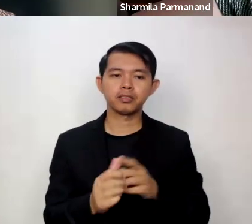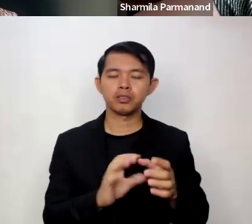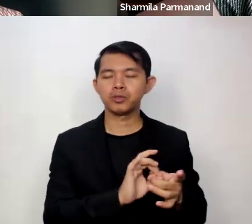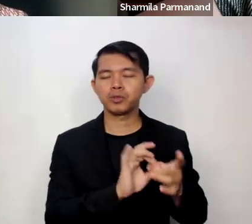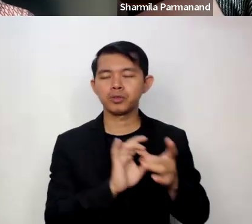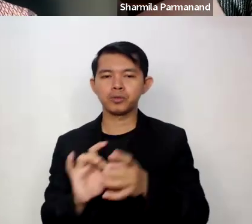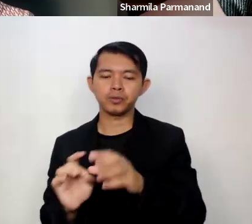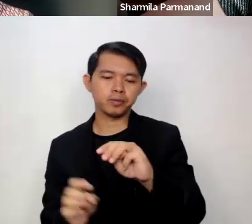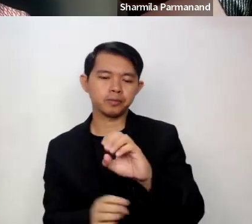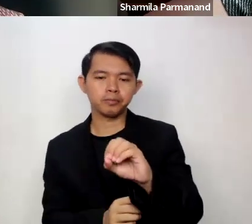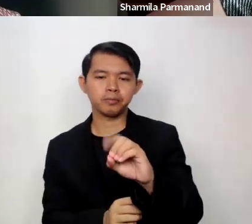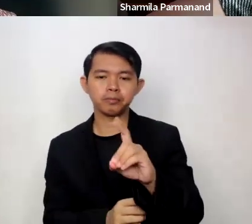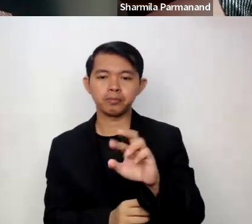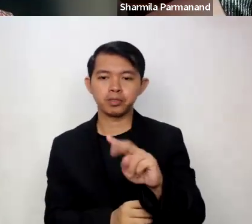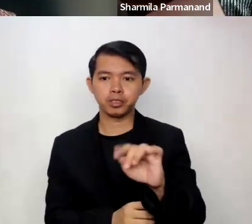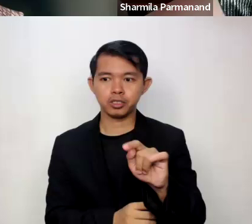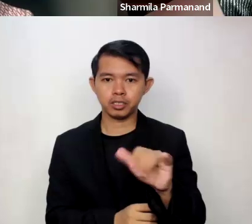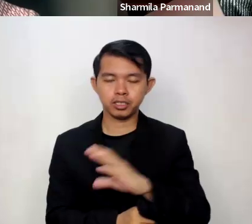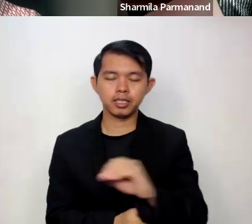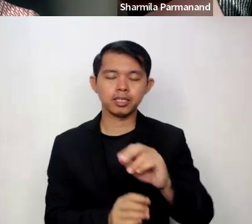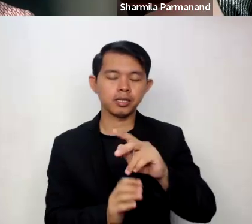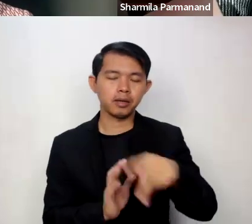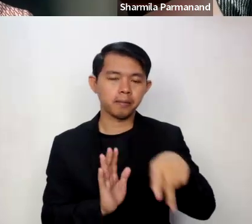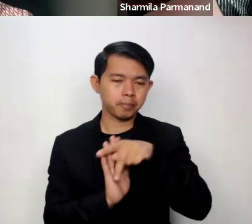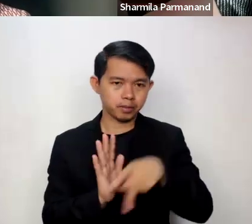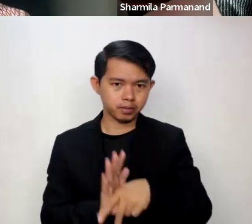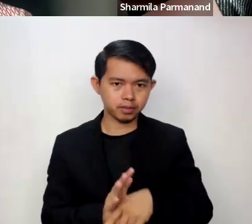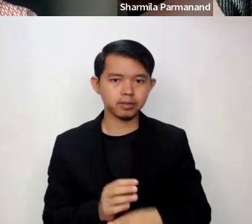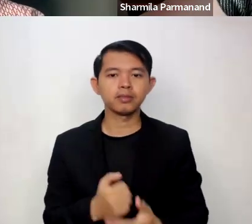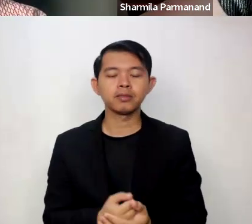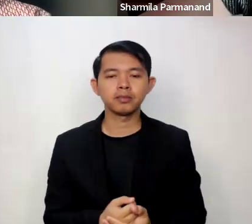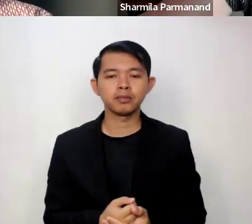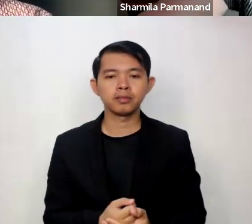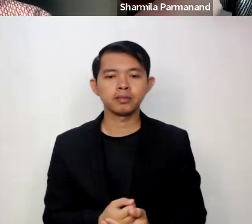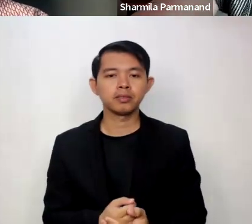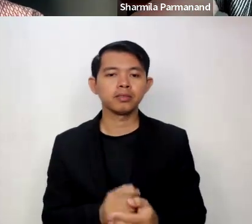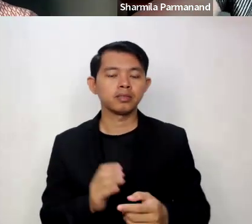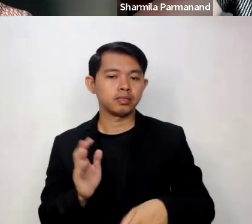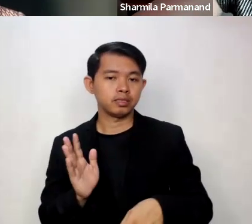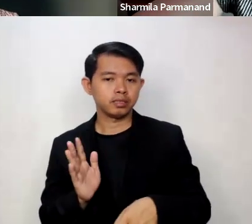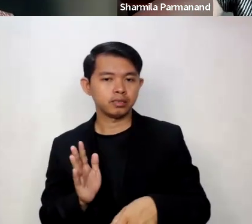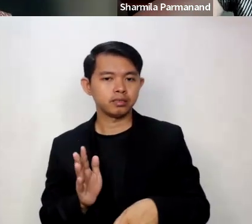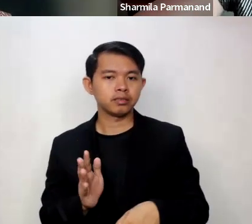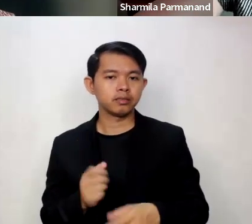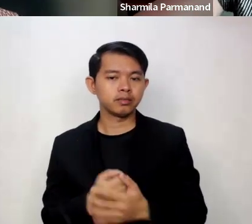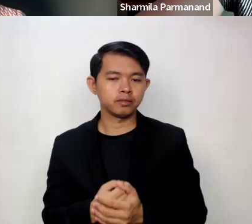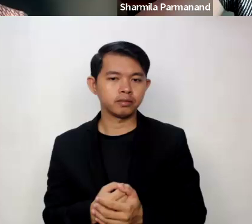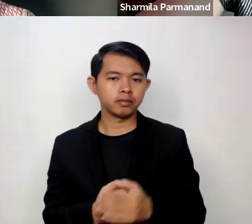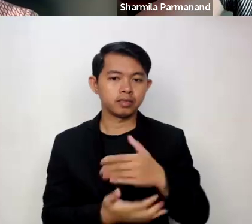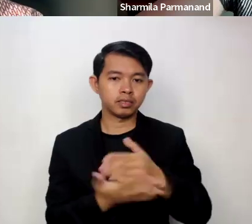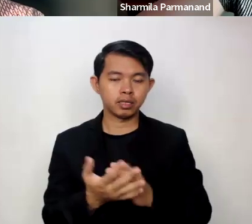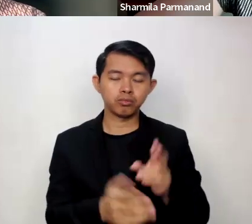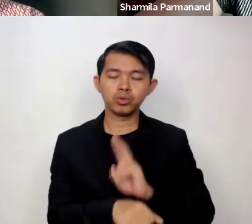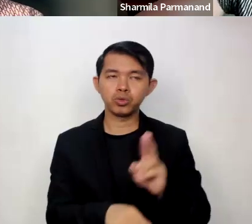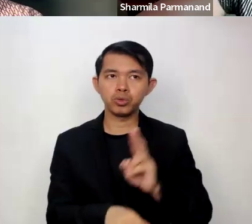Western philosophy. So there is a claim that post-colonialism in some ways kind of still makes use more prominently